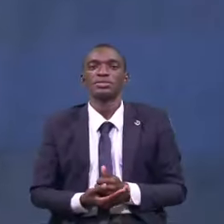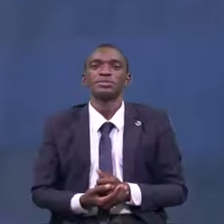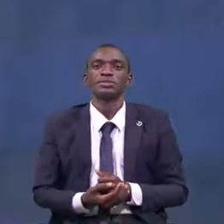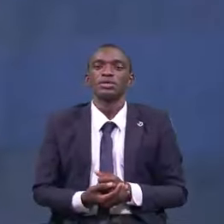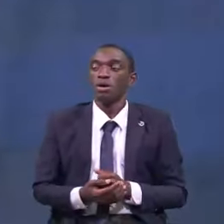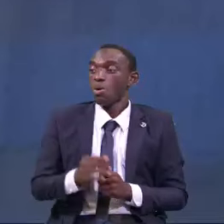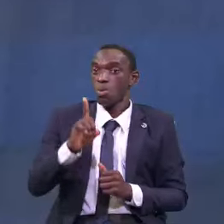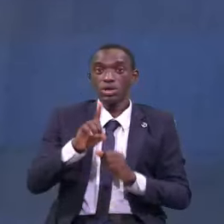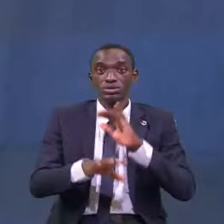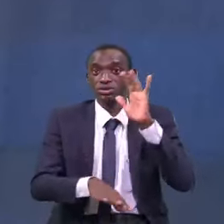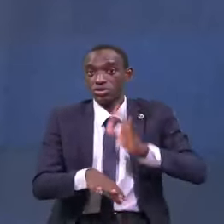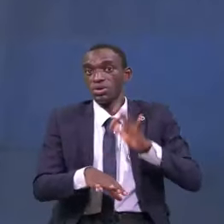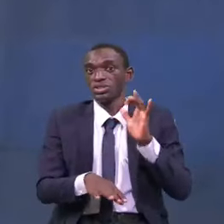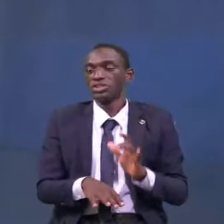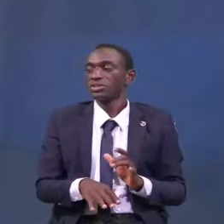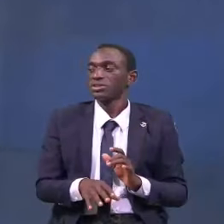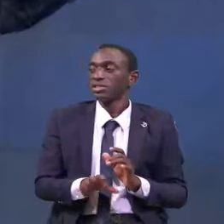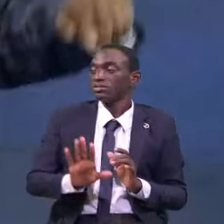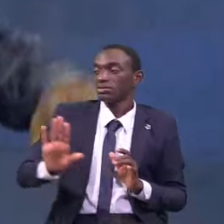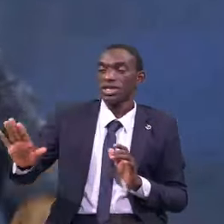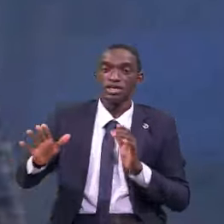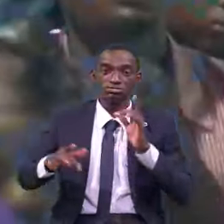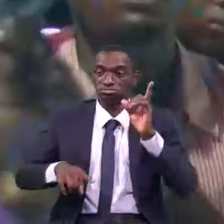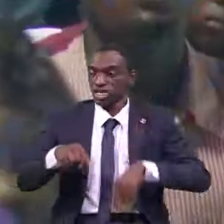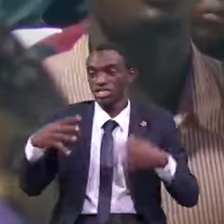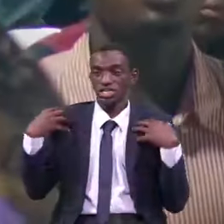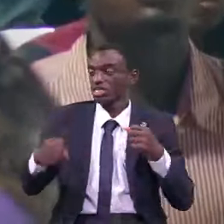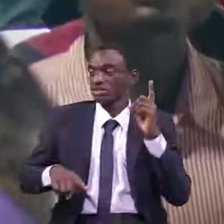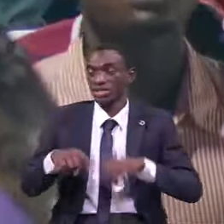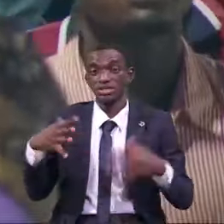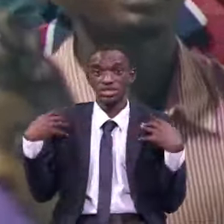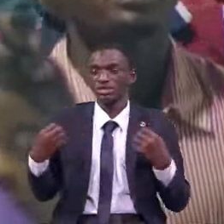One touch, the incurable will be cured.